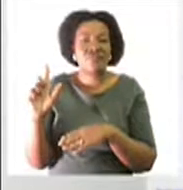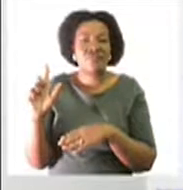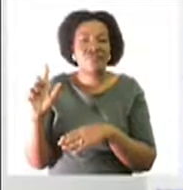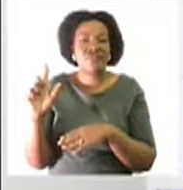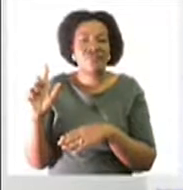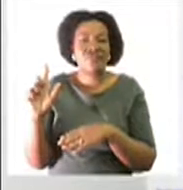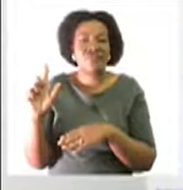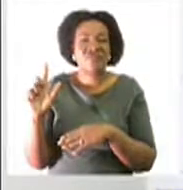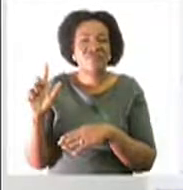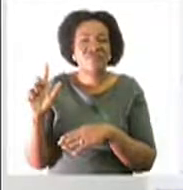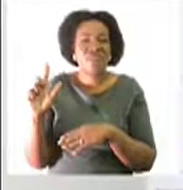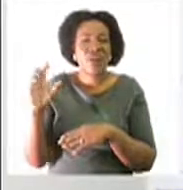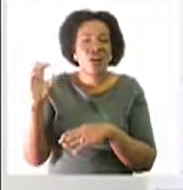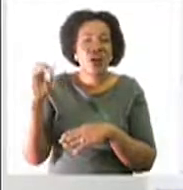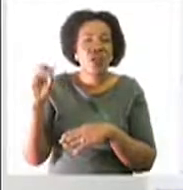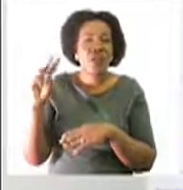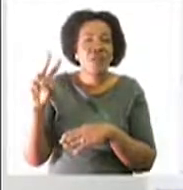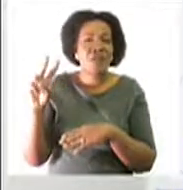Glow.